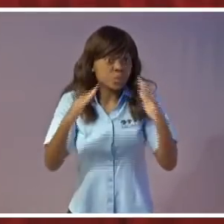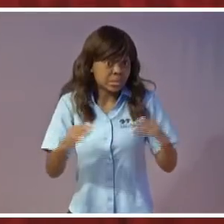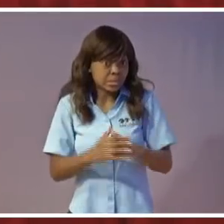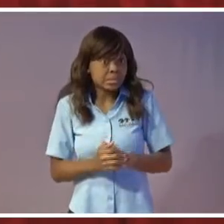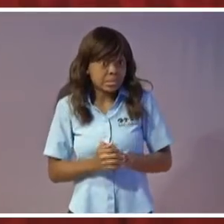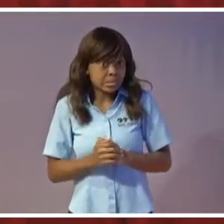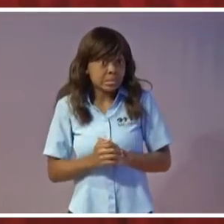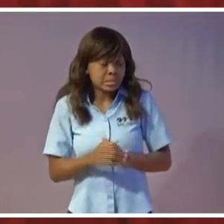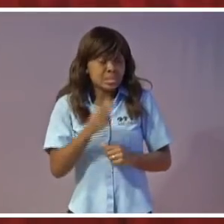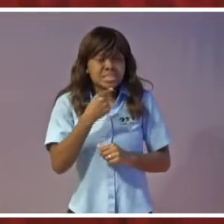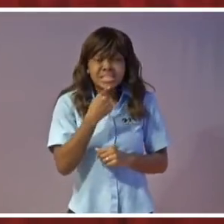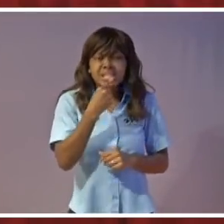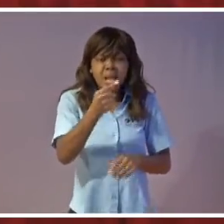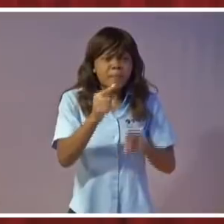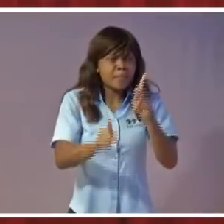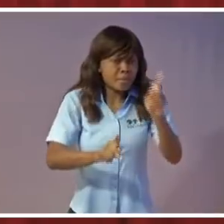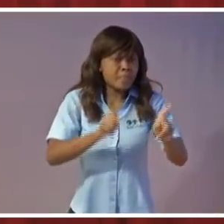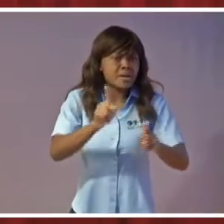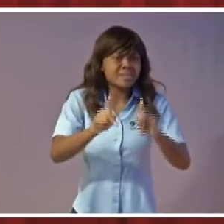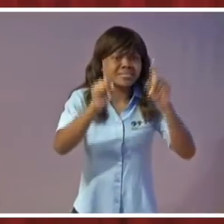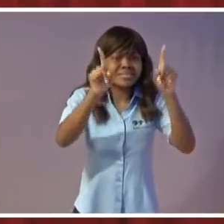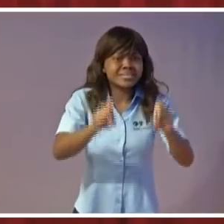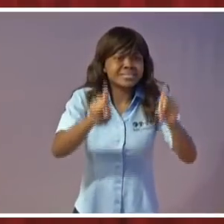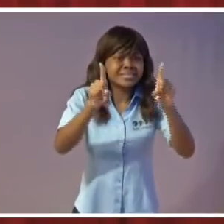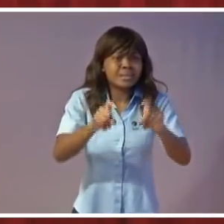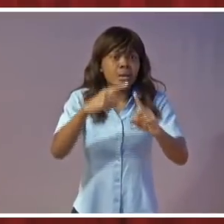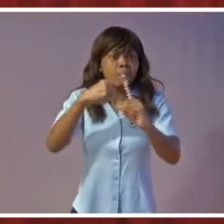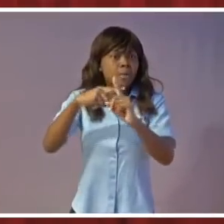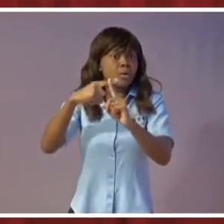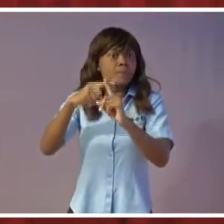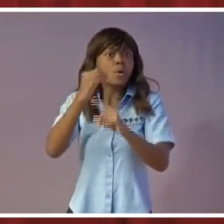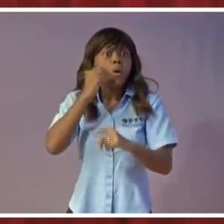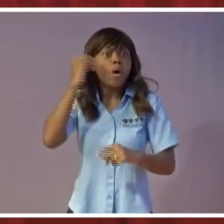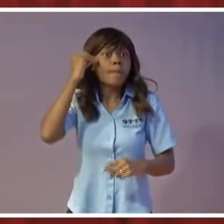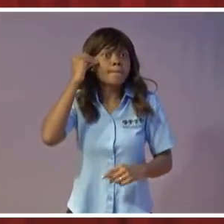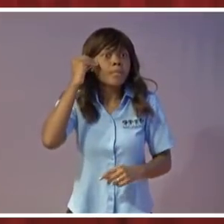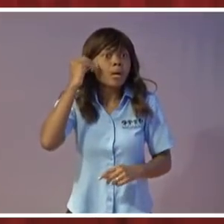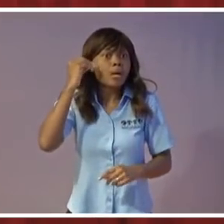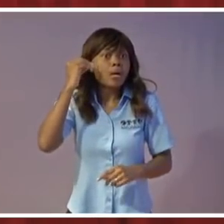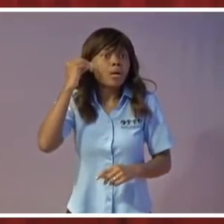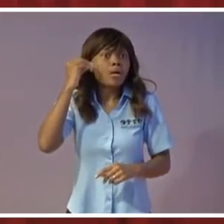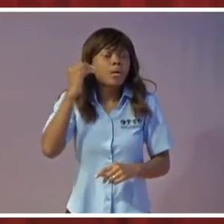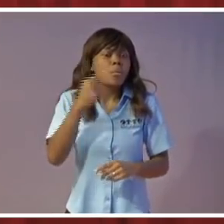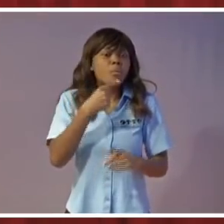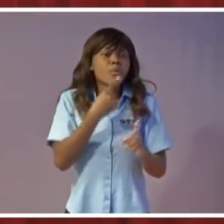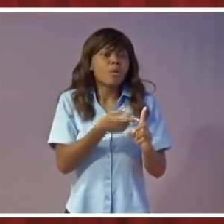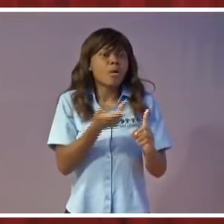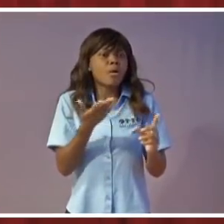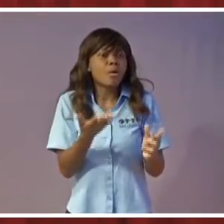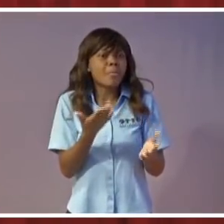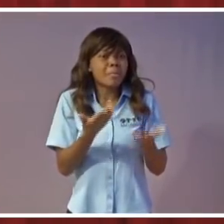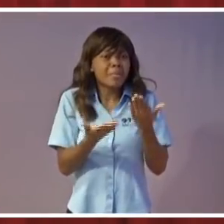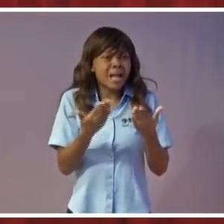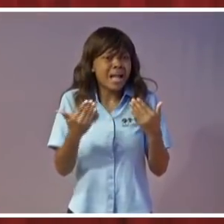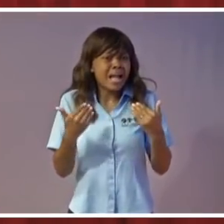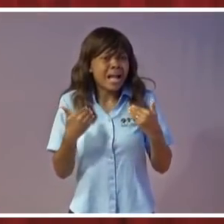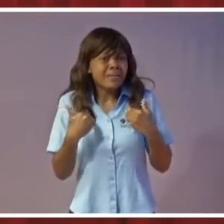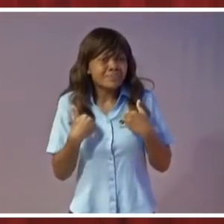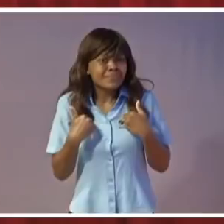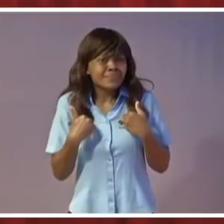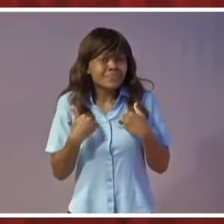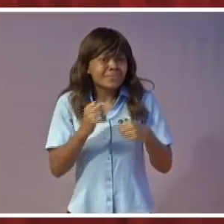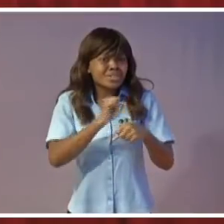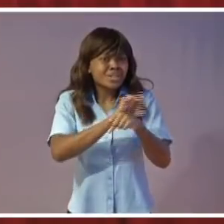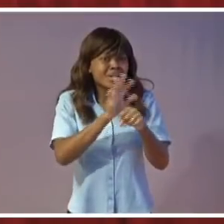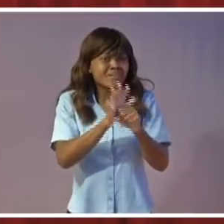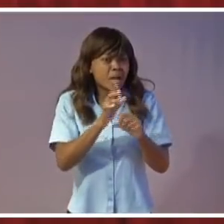are testing positive on their home kits, and it's a fairly reliable indication you may have COVID, but then testing via PCR